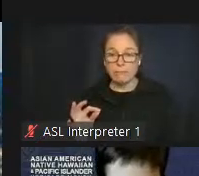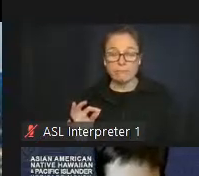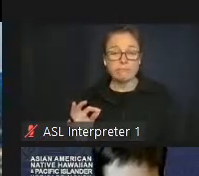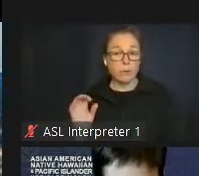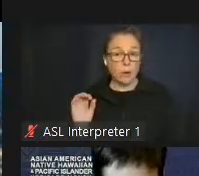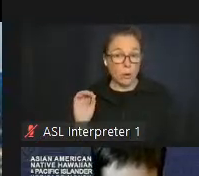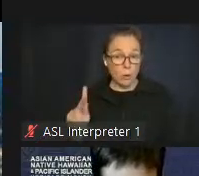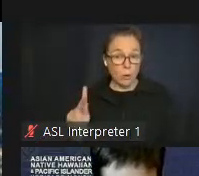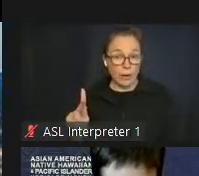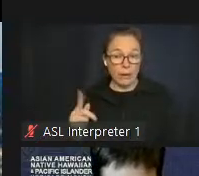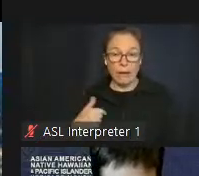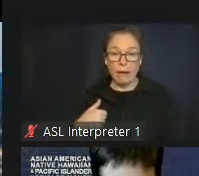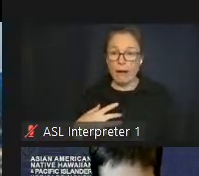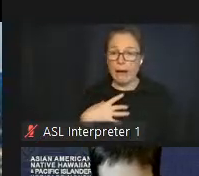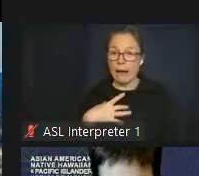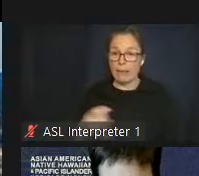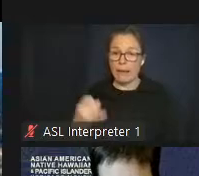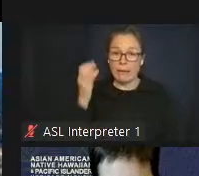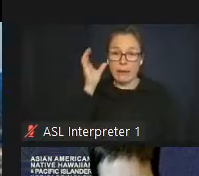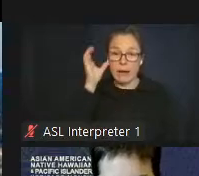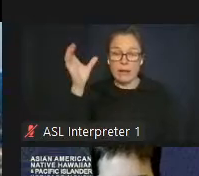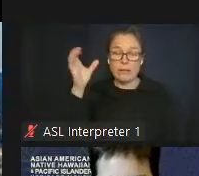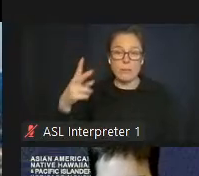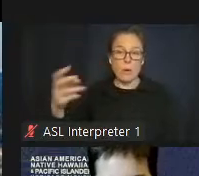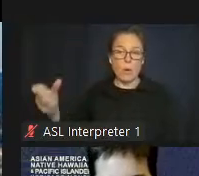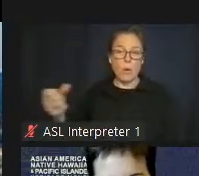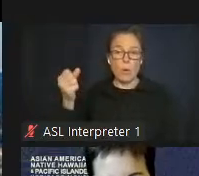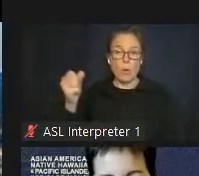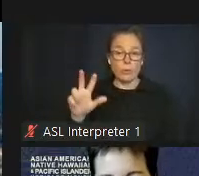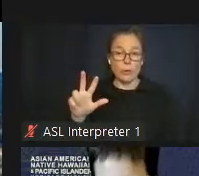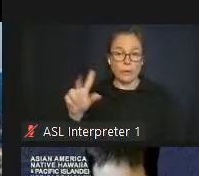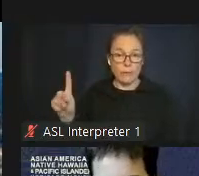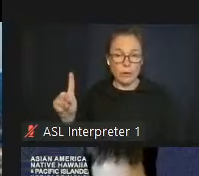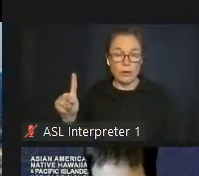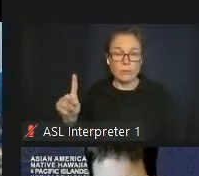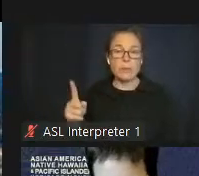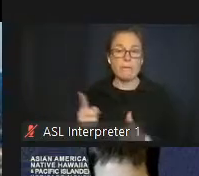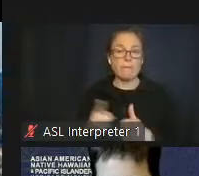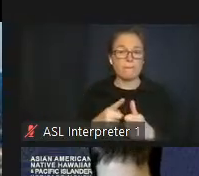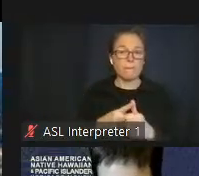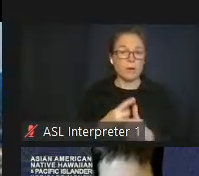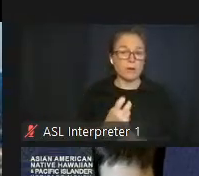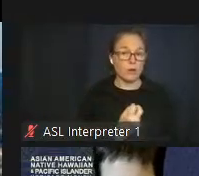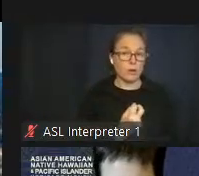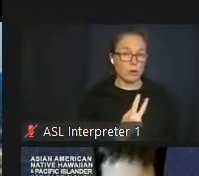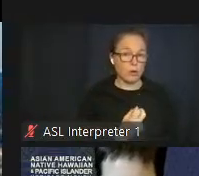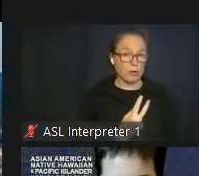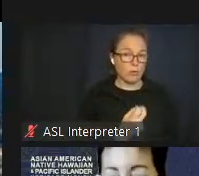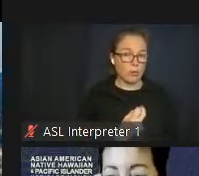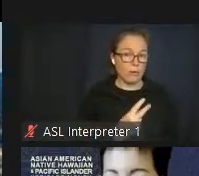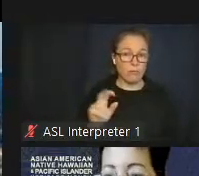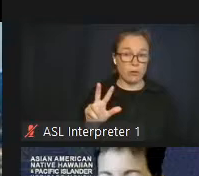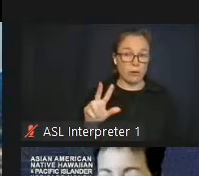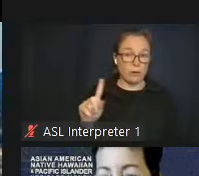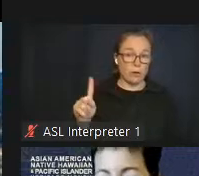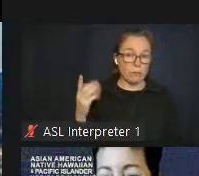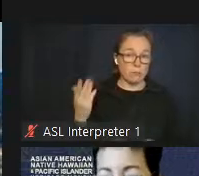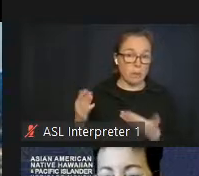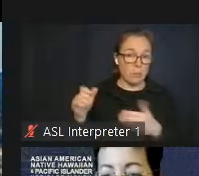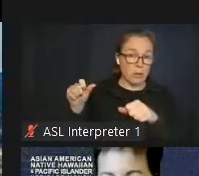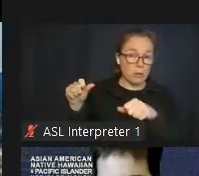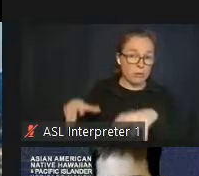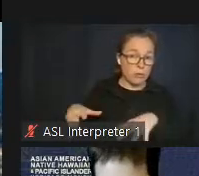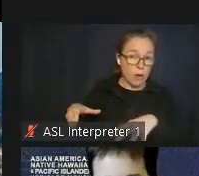like the idea of reserving the 31st, but let's get through the meeting on the 12th and see if the 31st is needed. Does that sound agreeable? Just